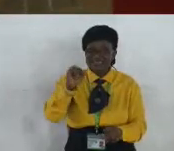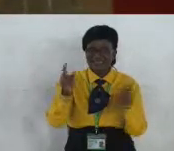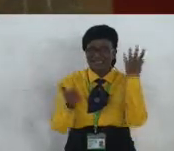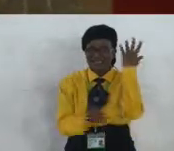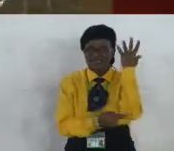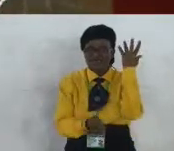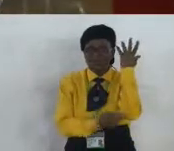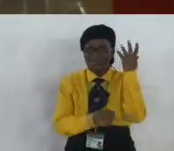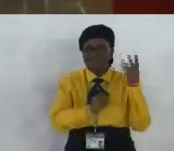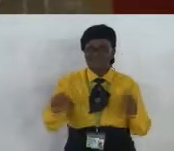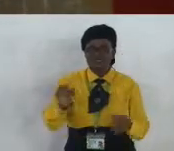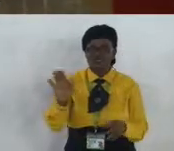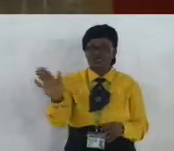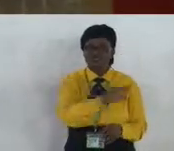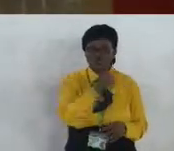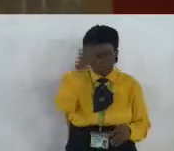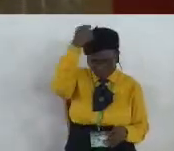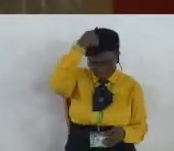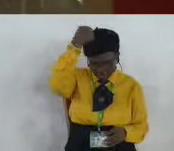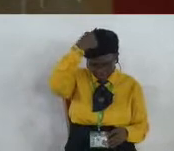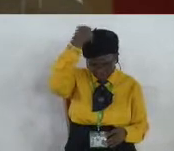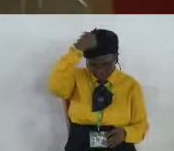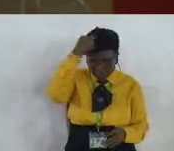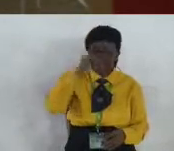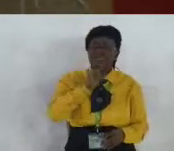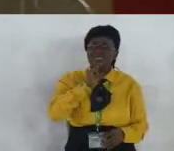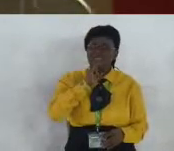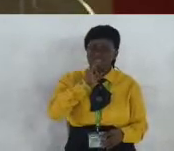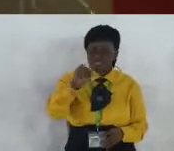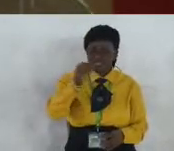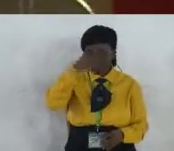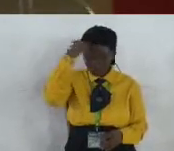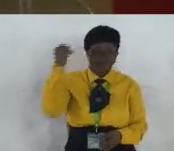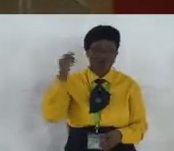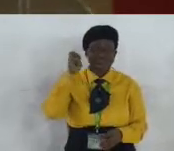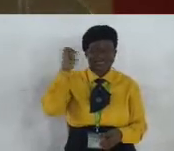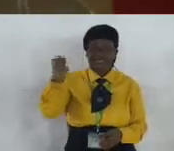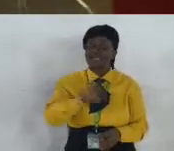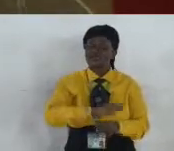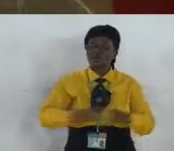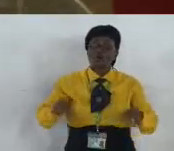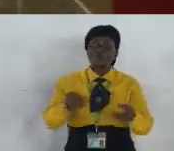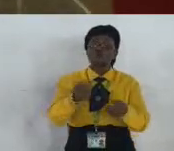it is because he does not want you to remember the goodness of God.